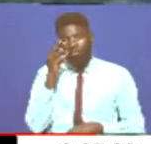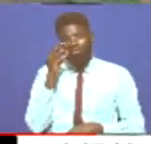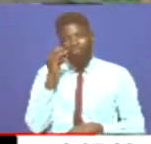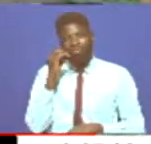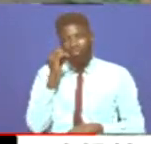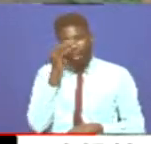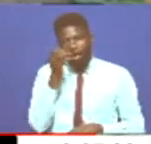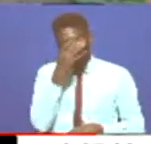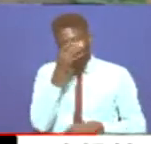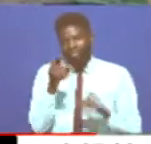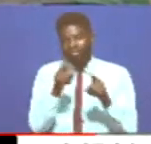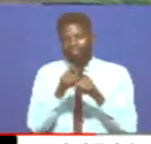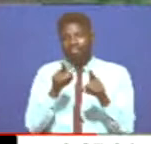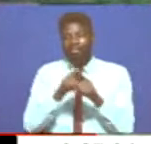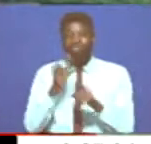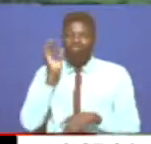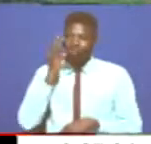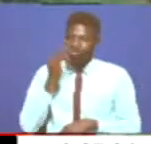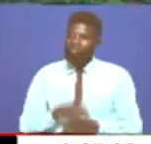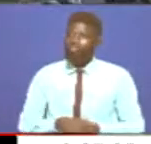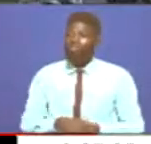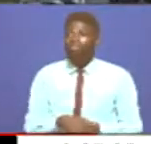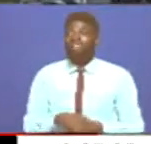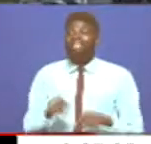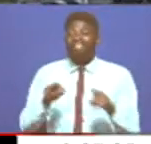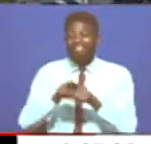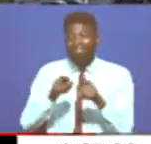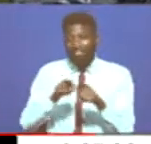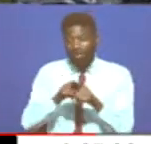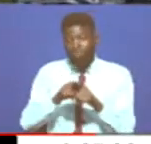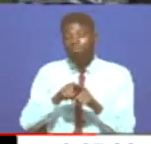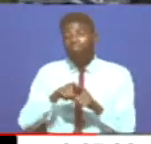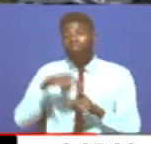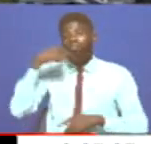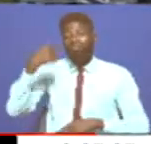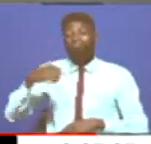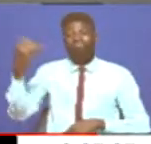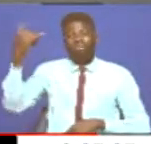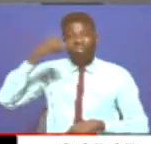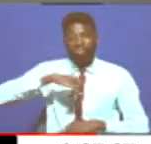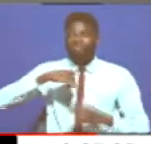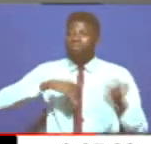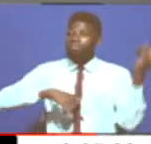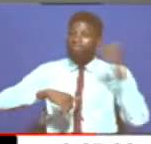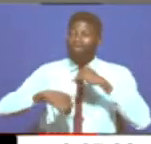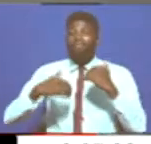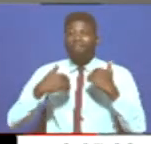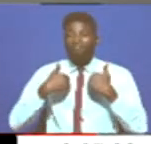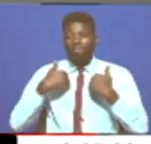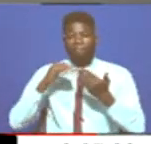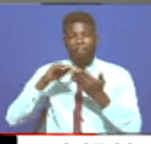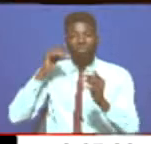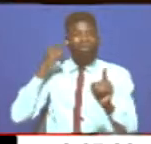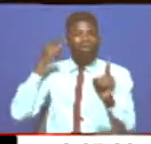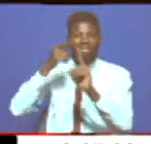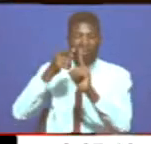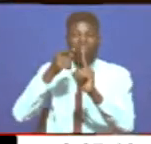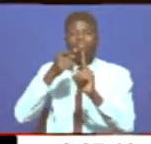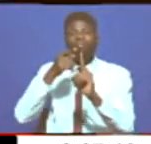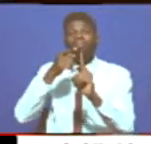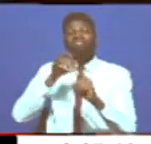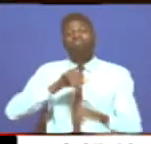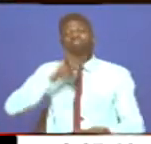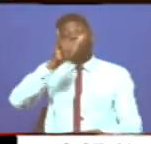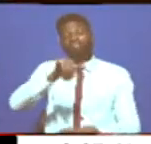been growing as a major source of tourists to Kenya, with Nairobi targeting more chartered flights from the Far East nation.